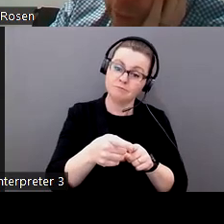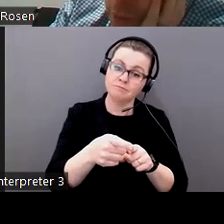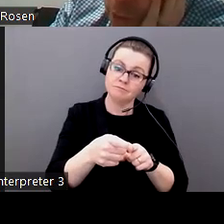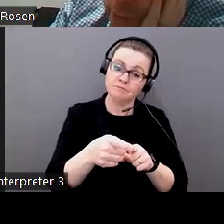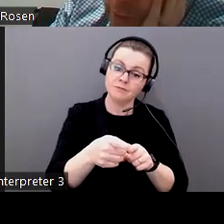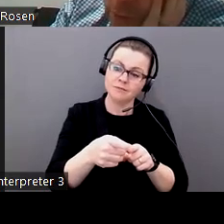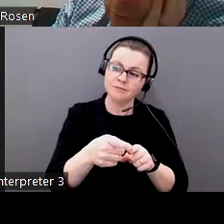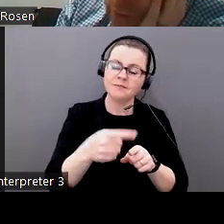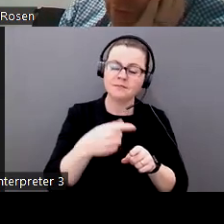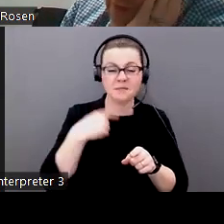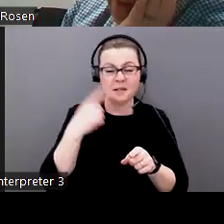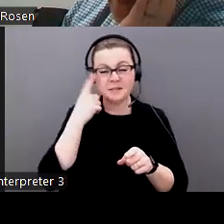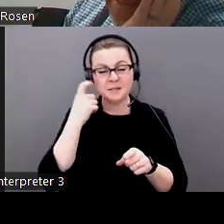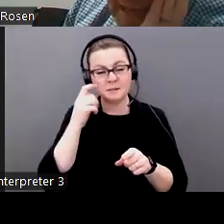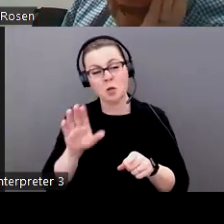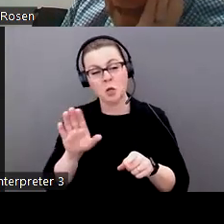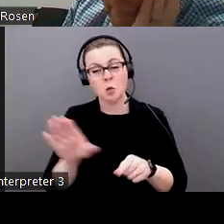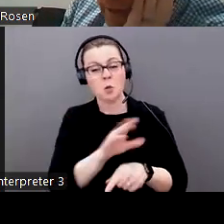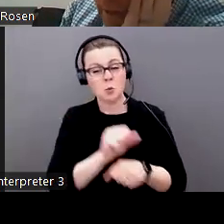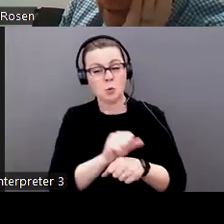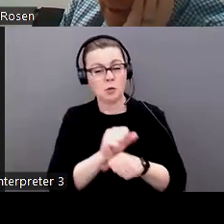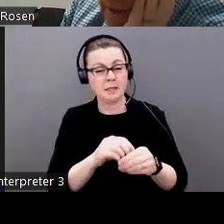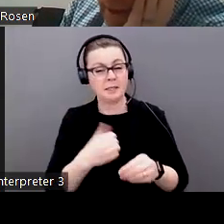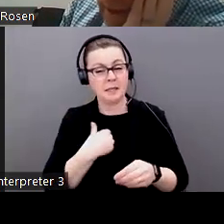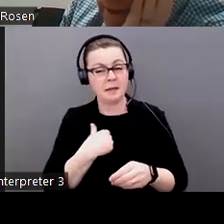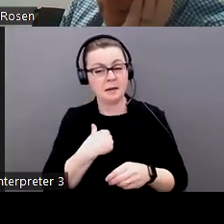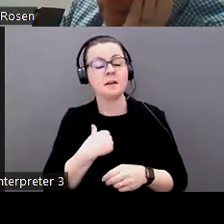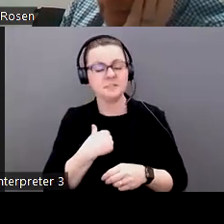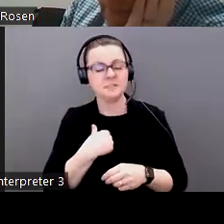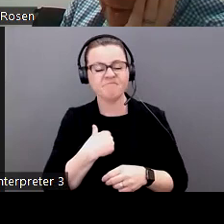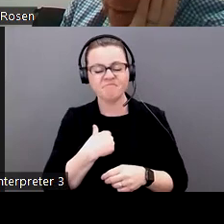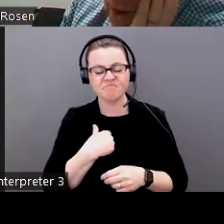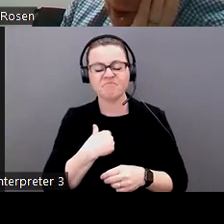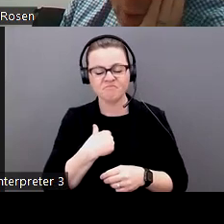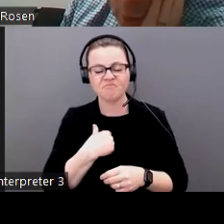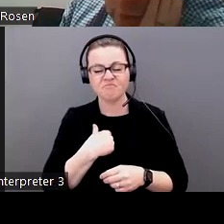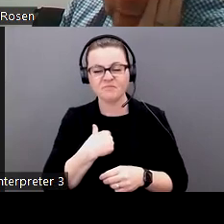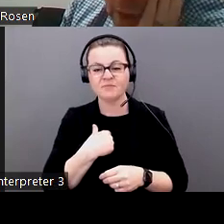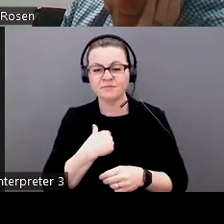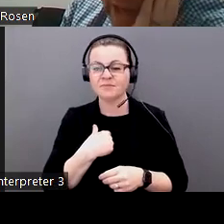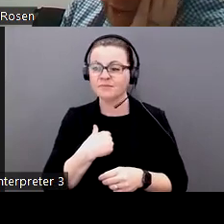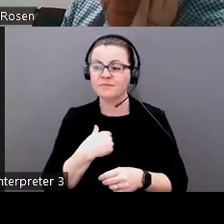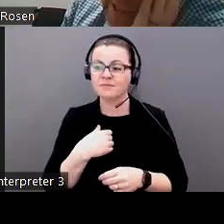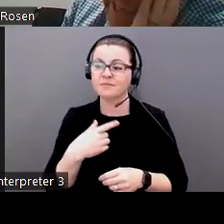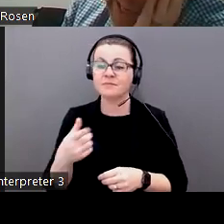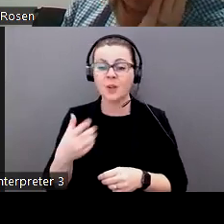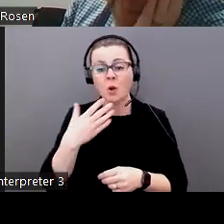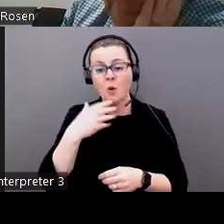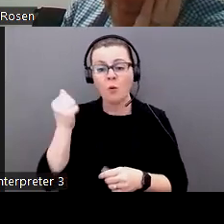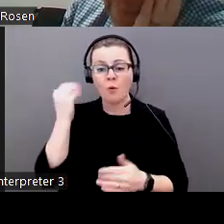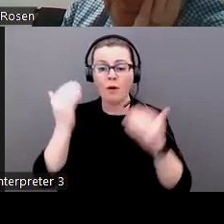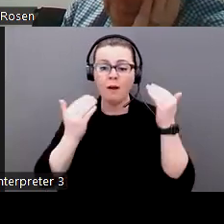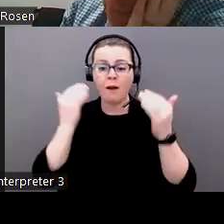also in the work that you do, it's common that our older adult patients will say,